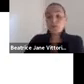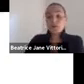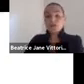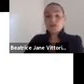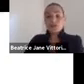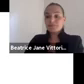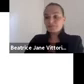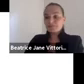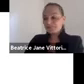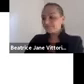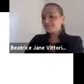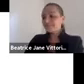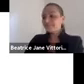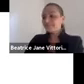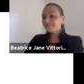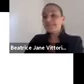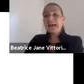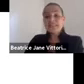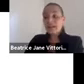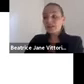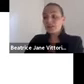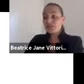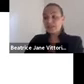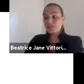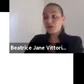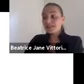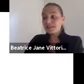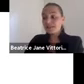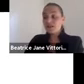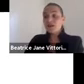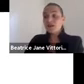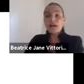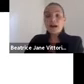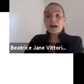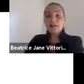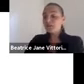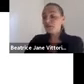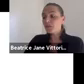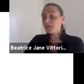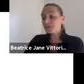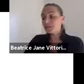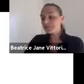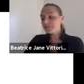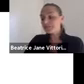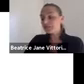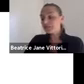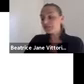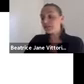Together with the children, as active agents in this process, we hung their